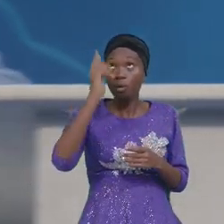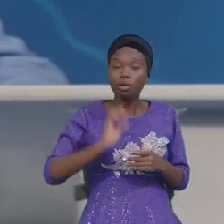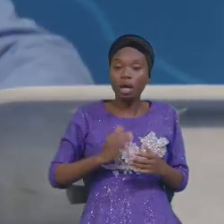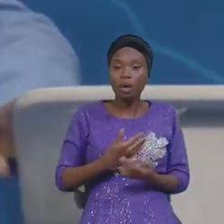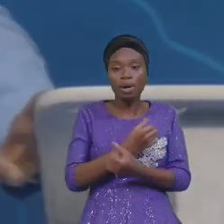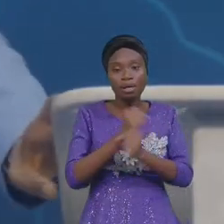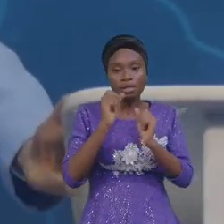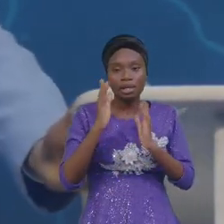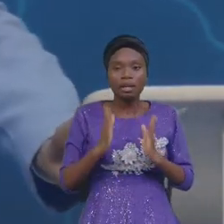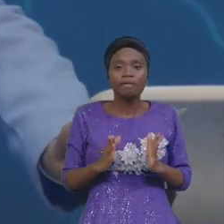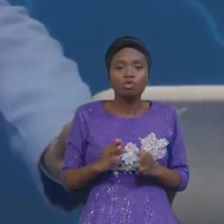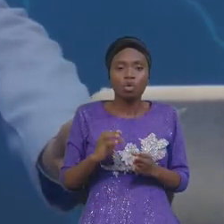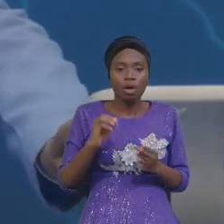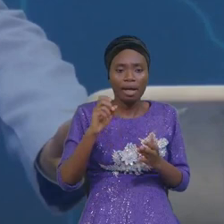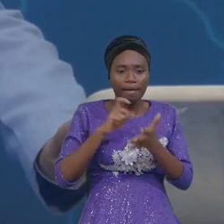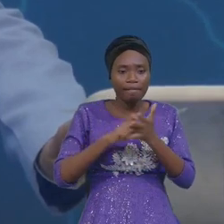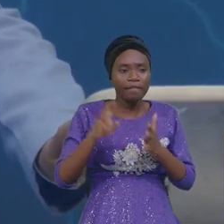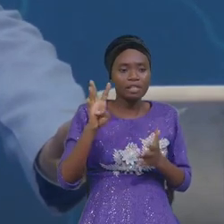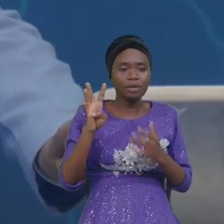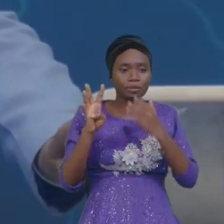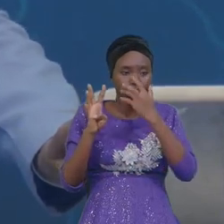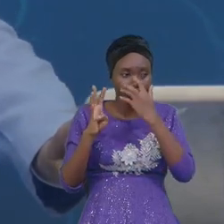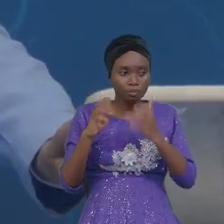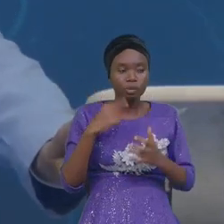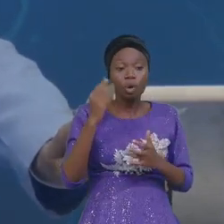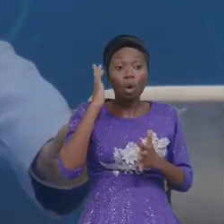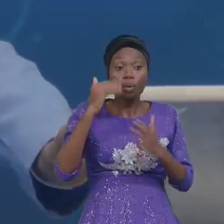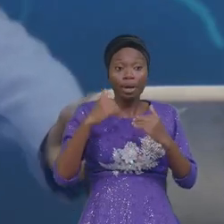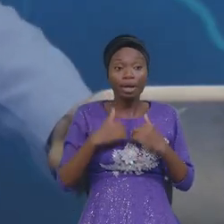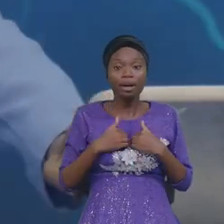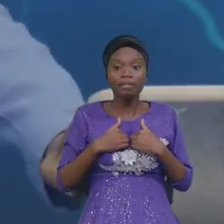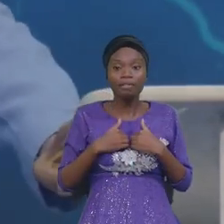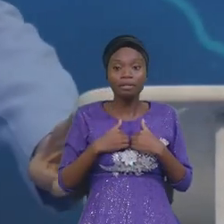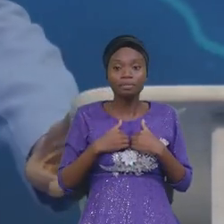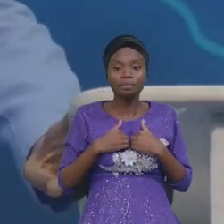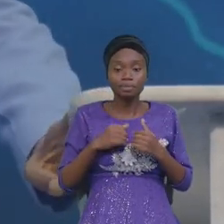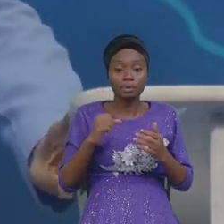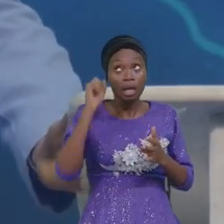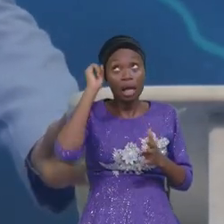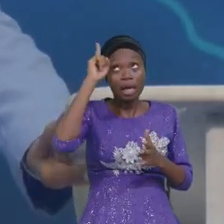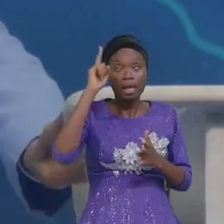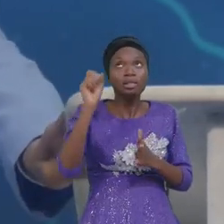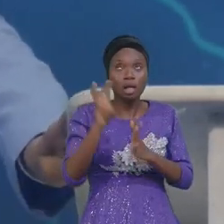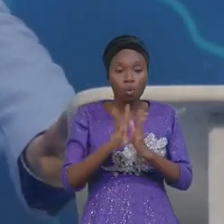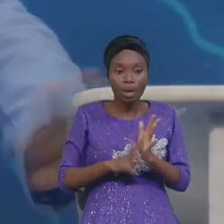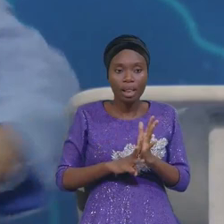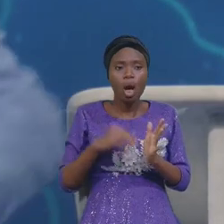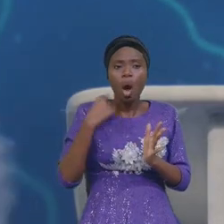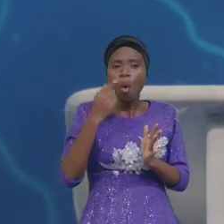4. In verse 4, who will have his will? Who will have